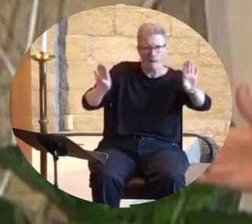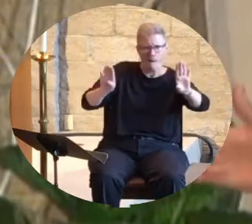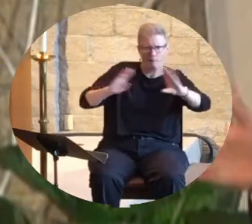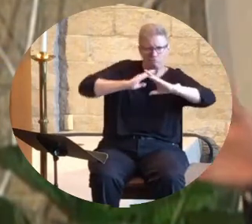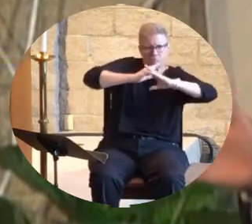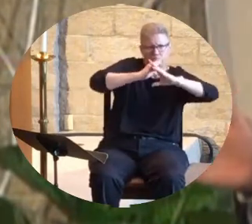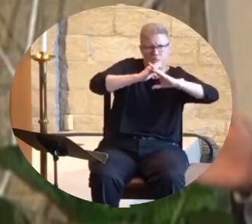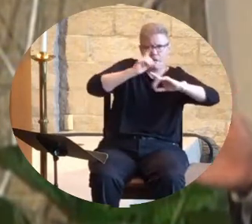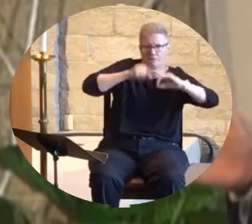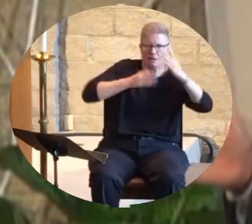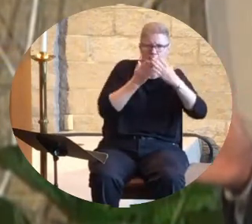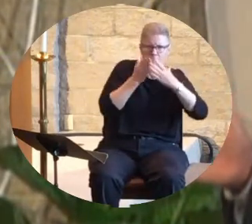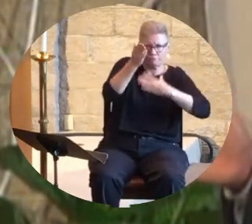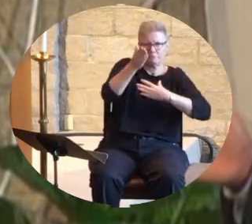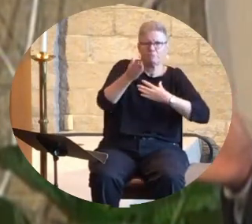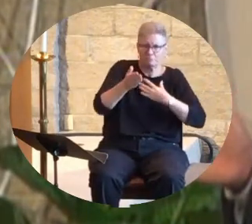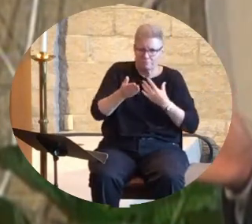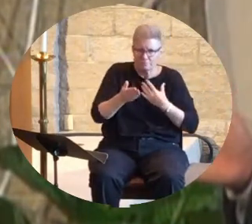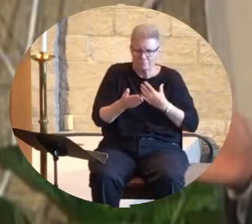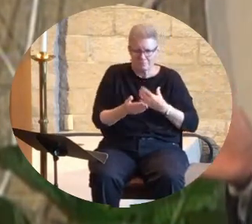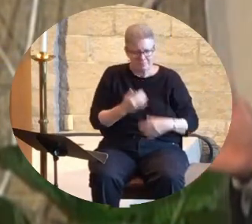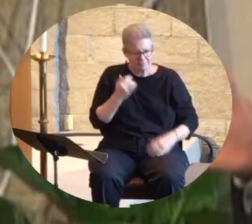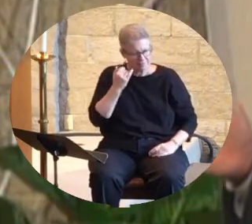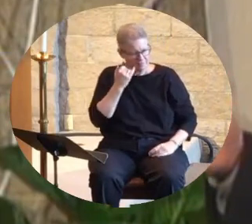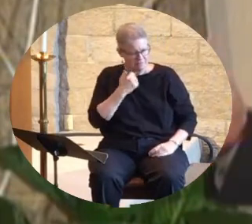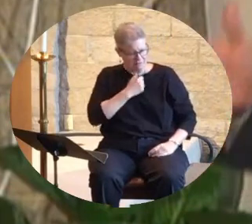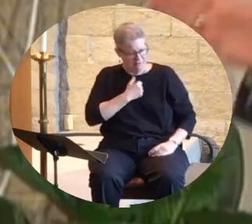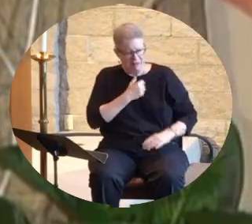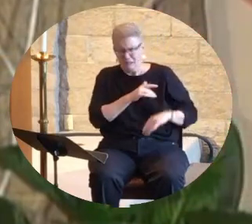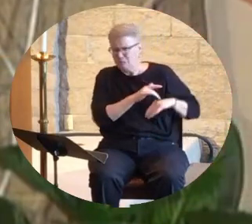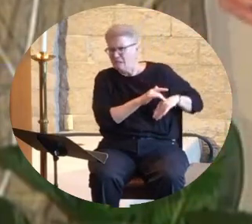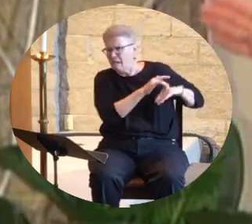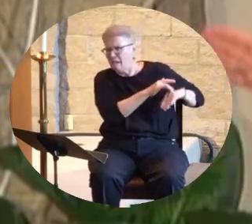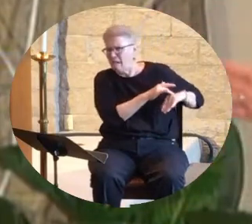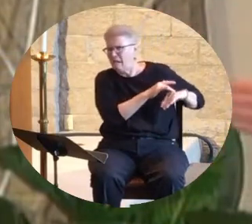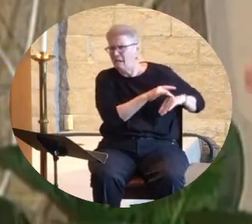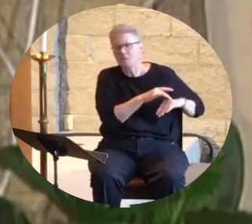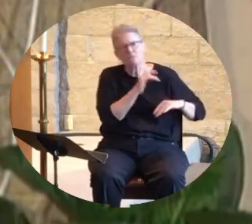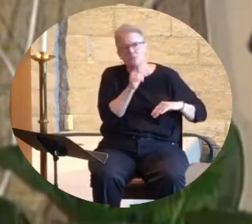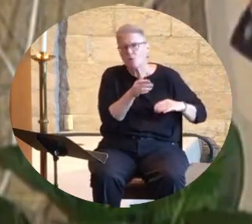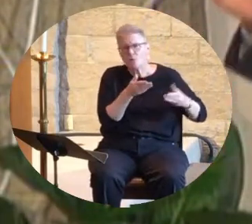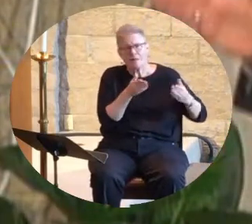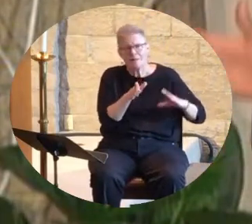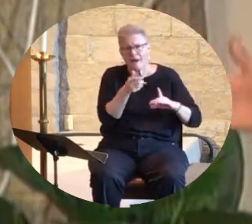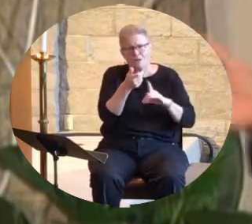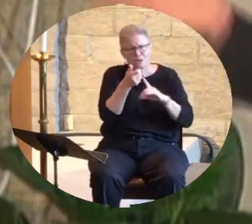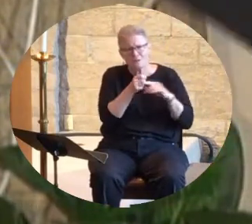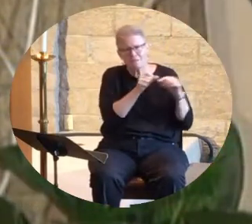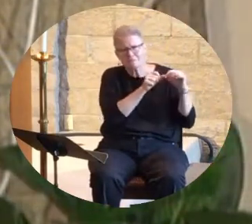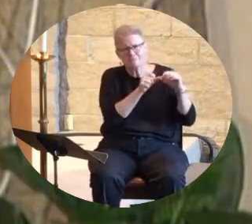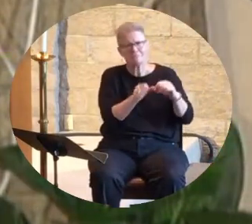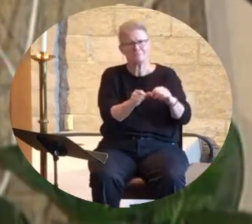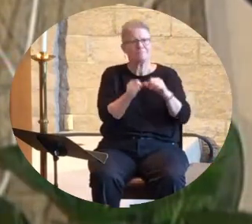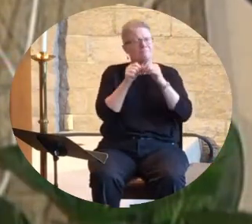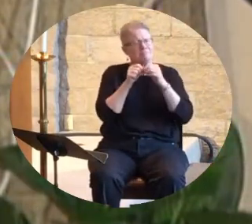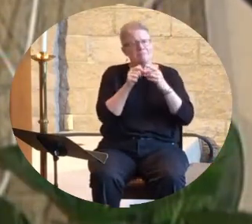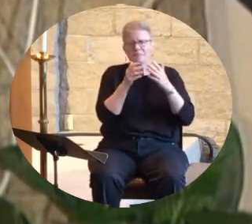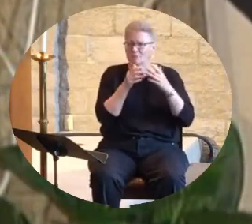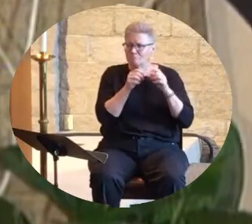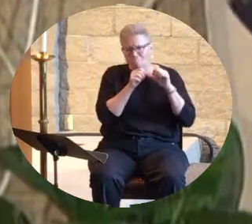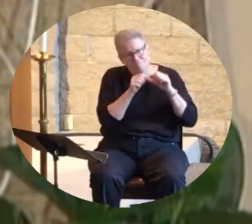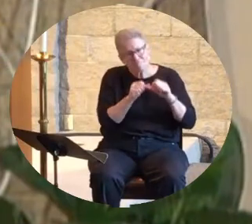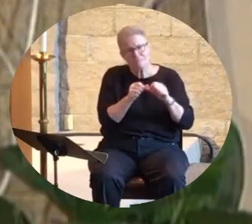to it. We're hanging on to it in such a way that we're not allowing ourselves and the good to flow